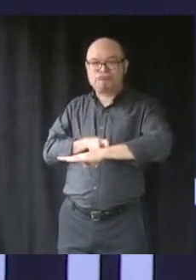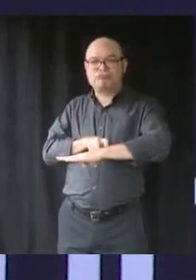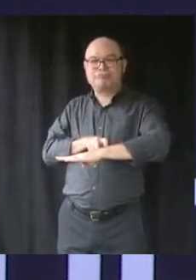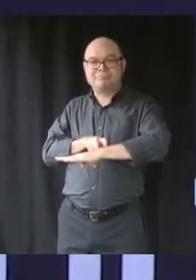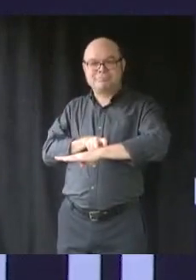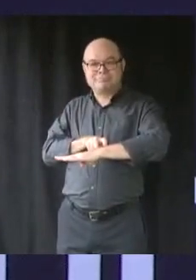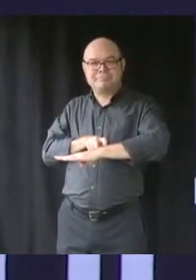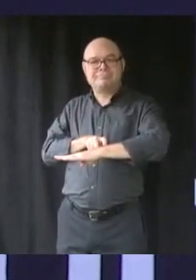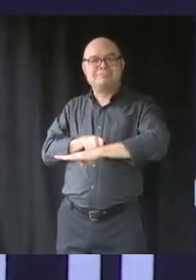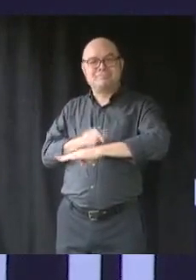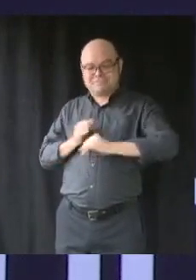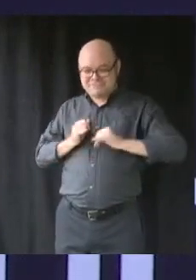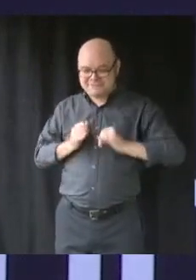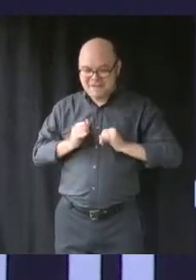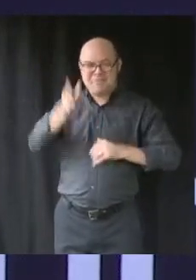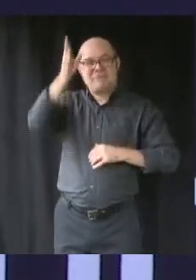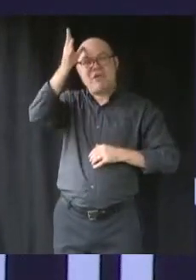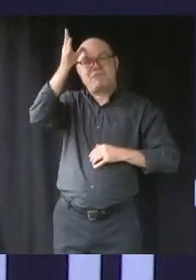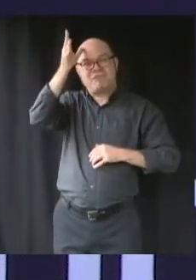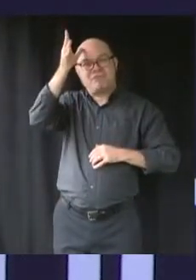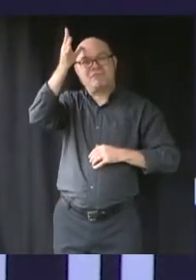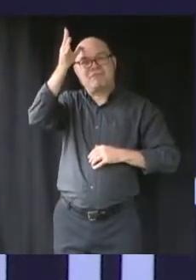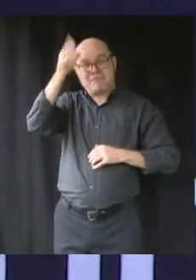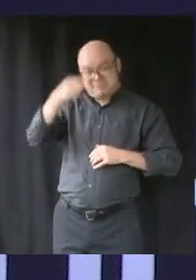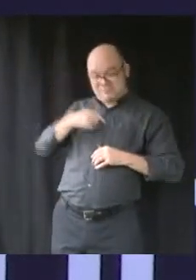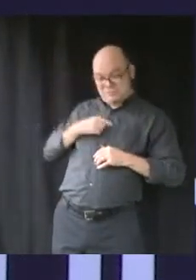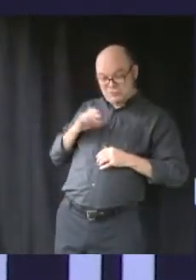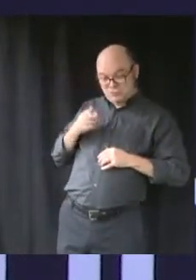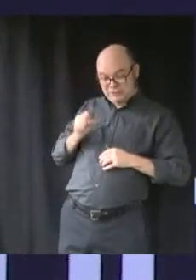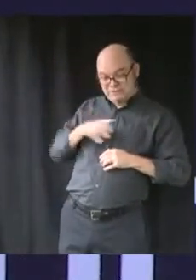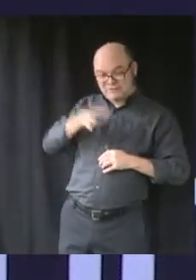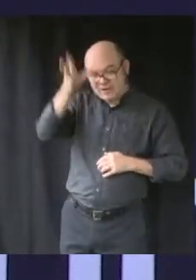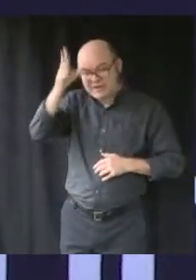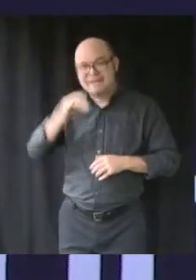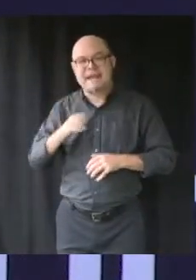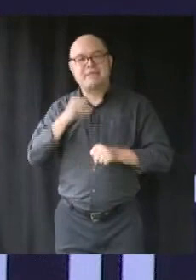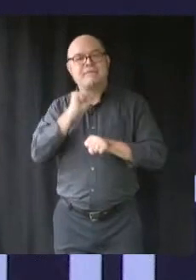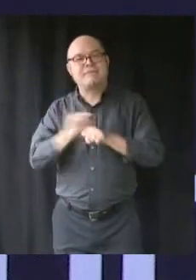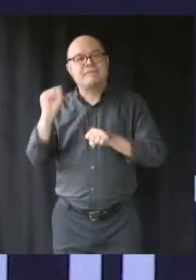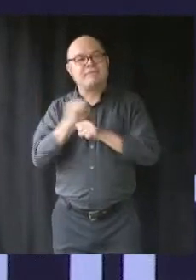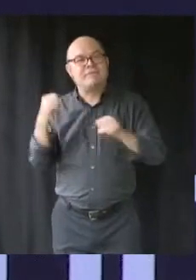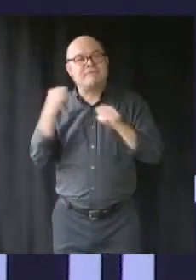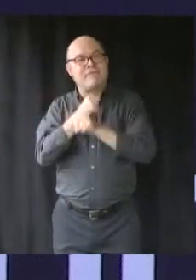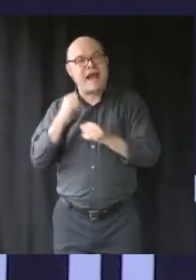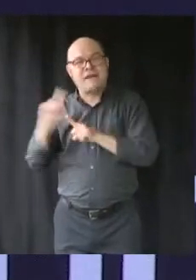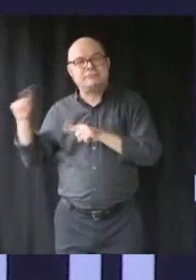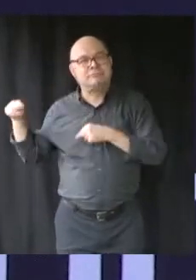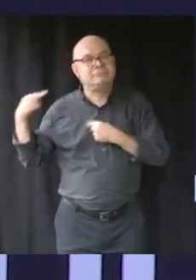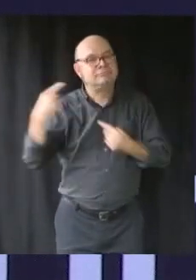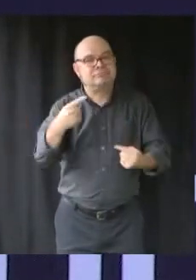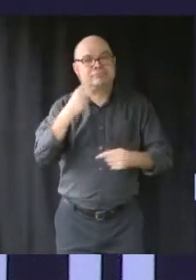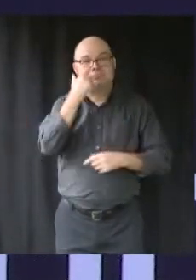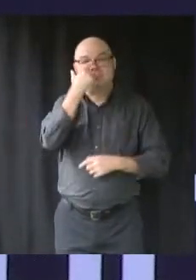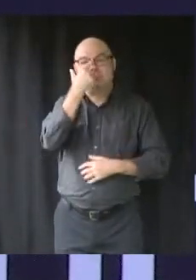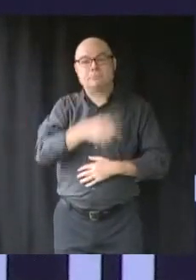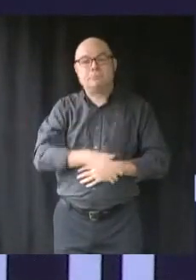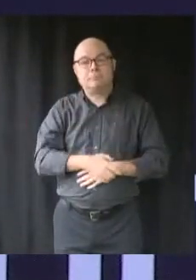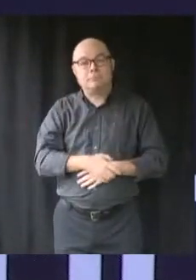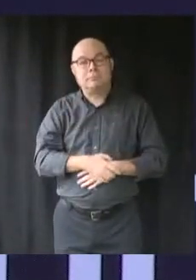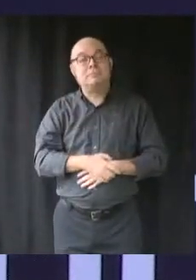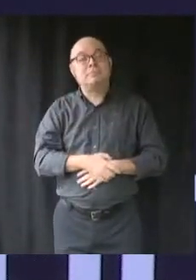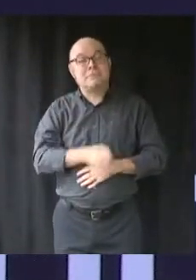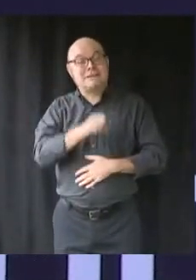families. And both served on the Senate Foreign Relations Committee, and of course, both championed human rights. And like his father before